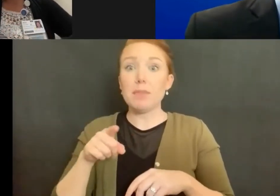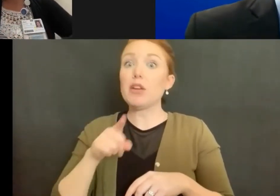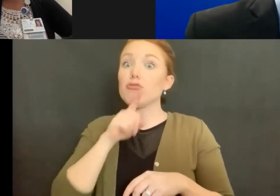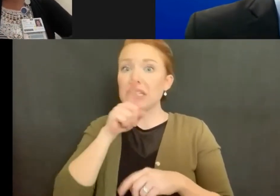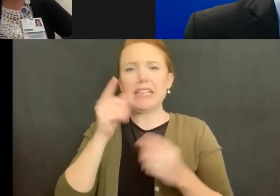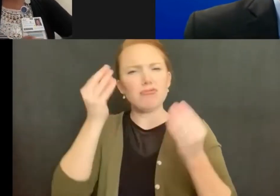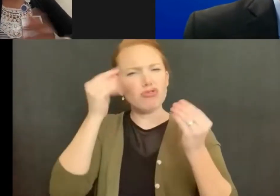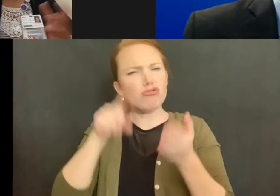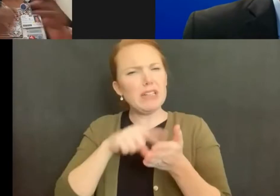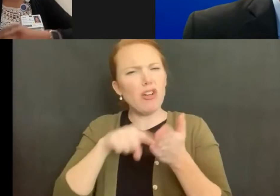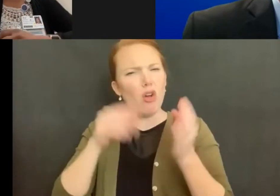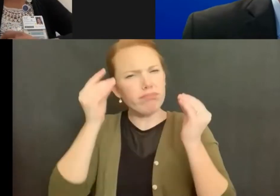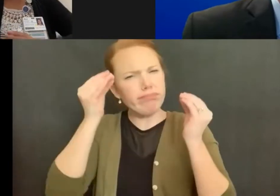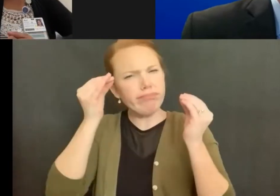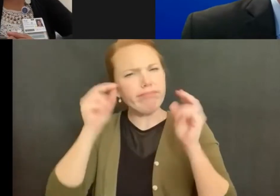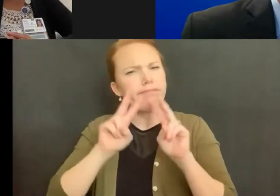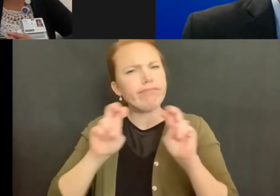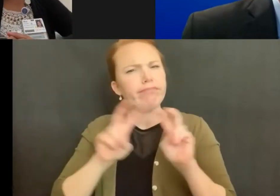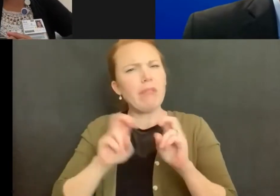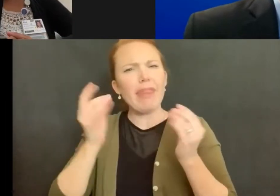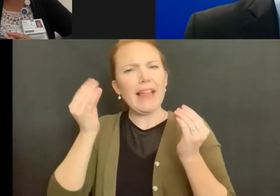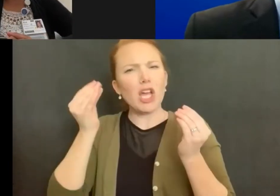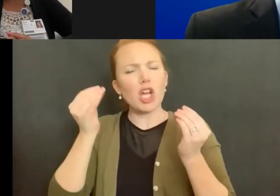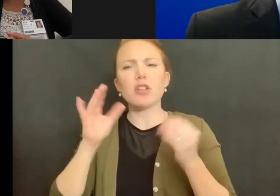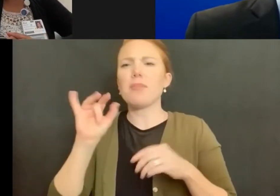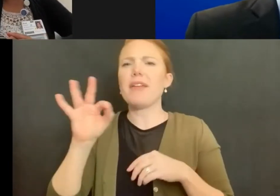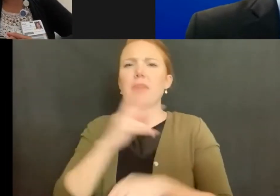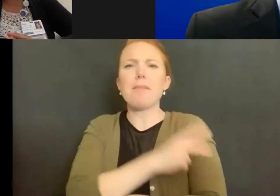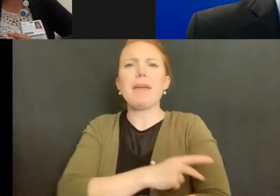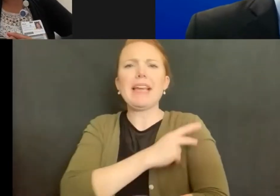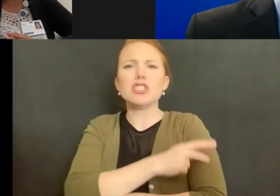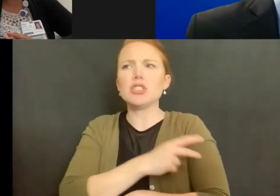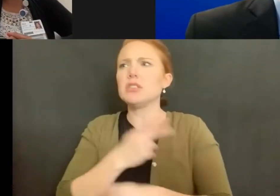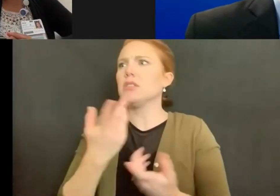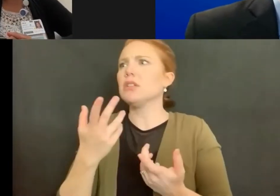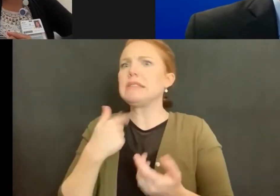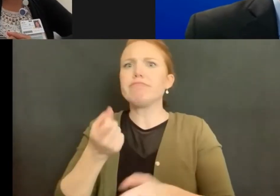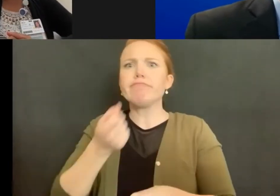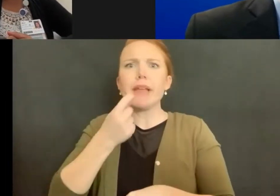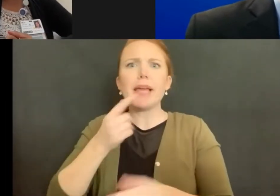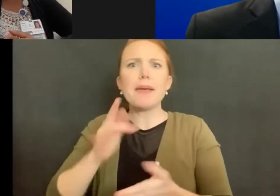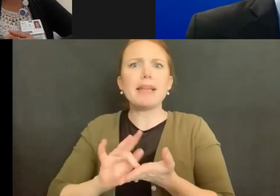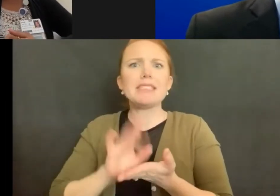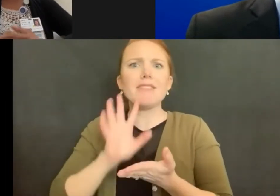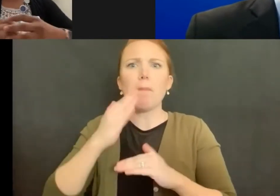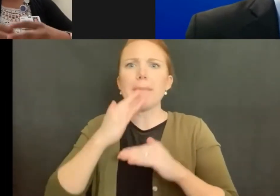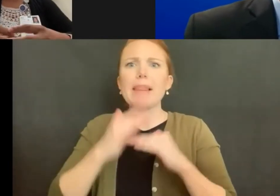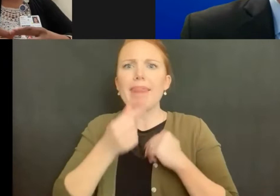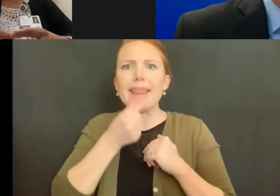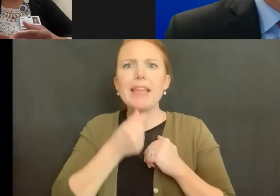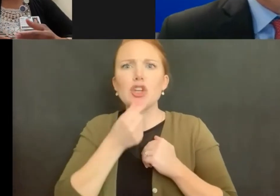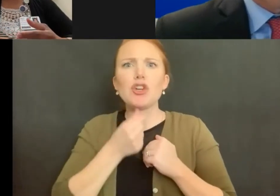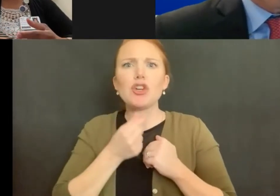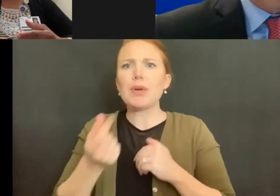like patient is on the blood thinner, and we do also